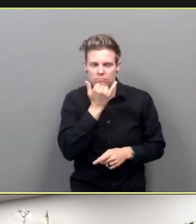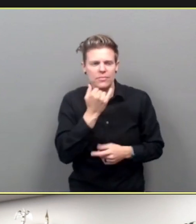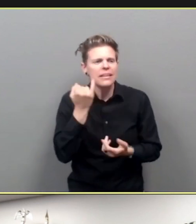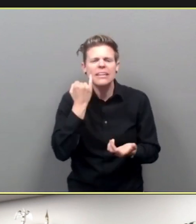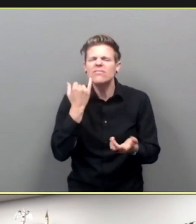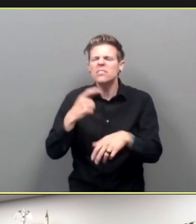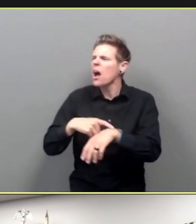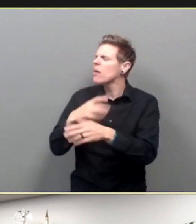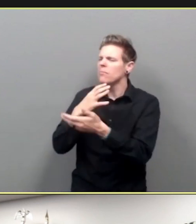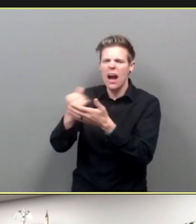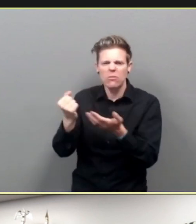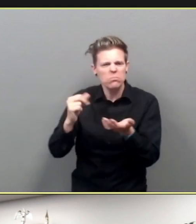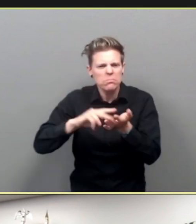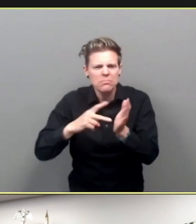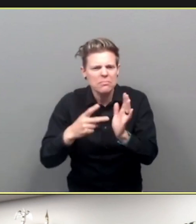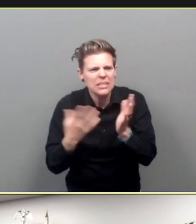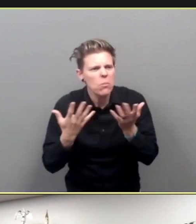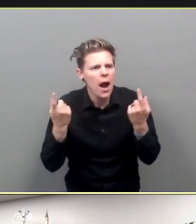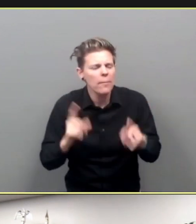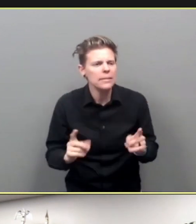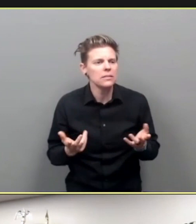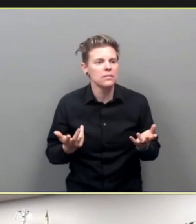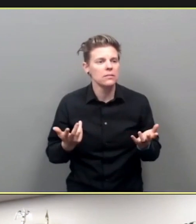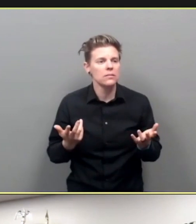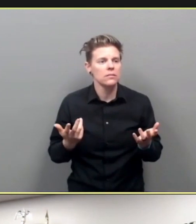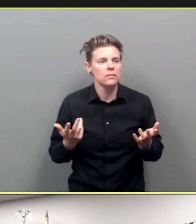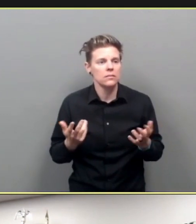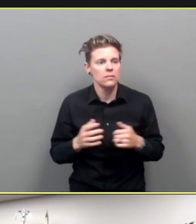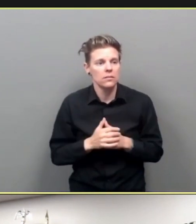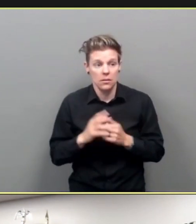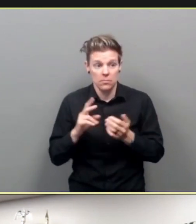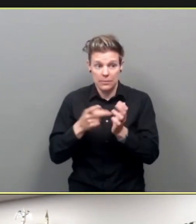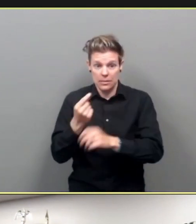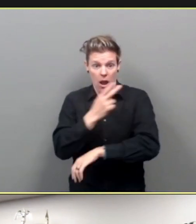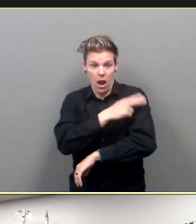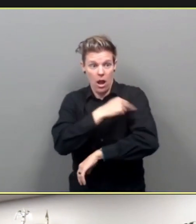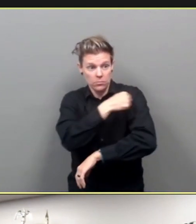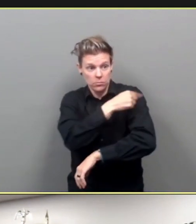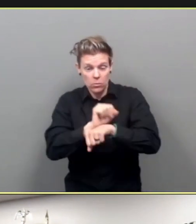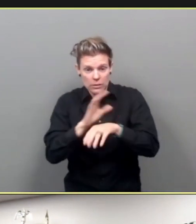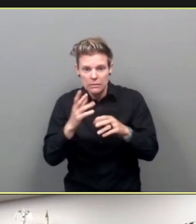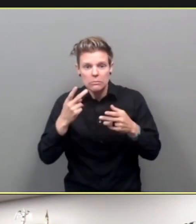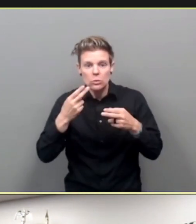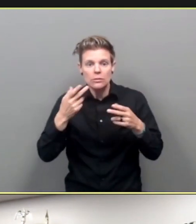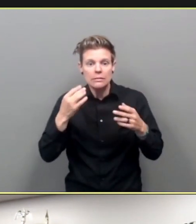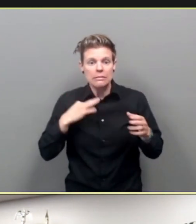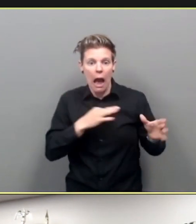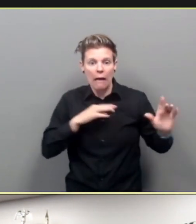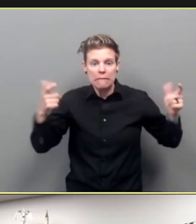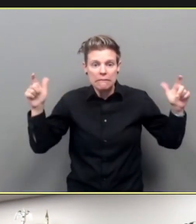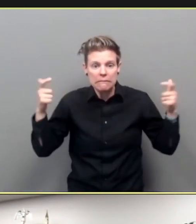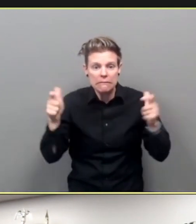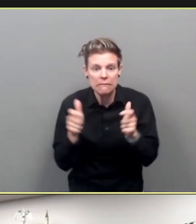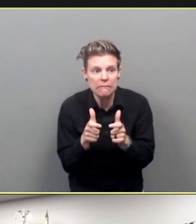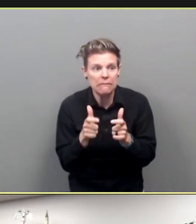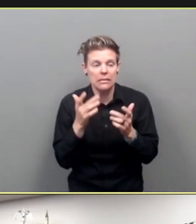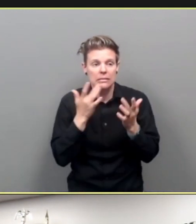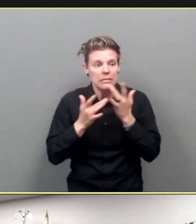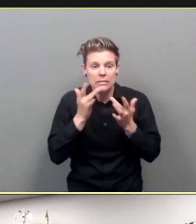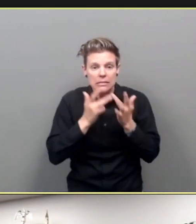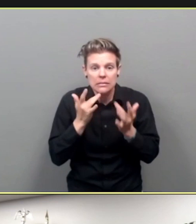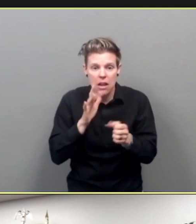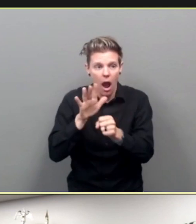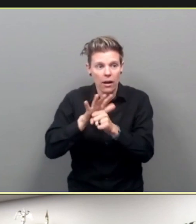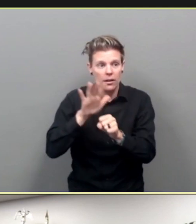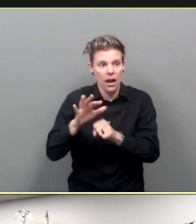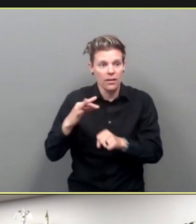asking about hospital worker shortages and what kind of impact would an even 1% staff shortage have on